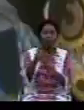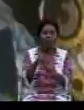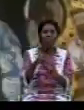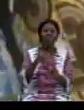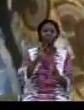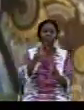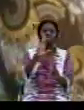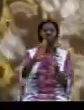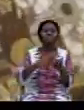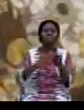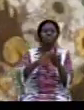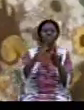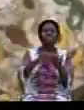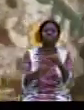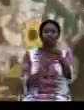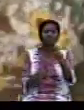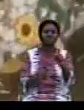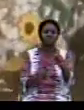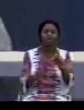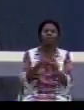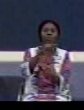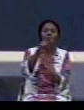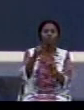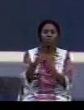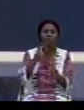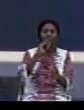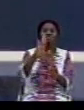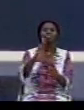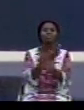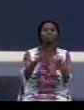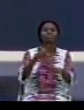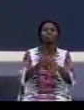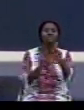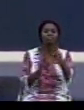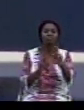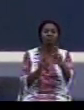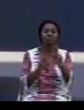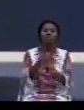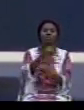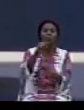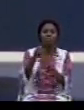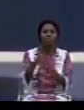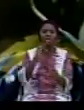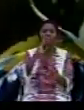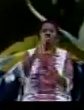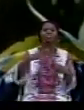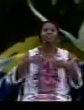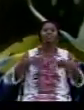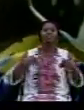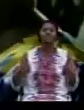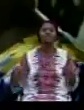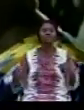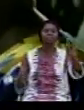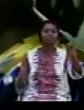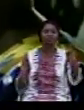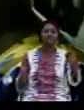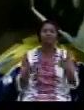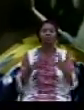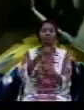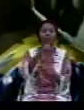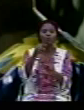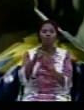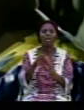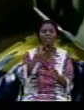forgiveness? When is your freedom? When is your healing? When is